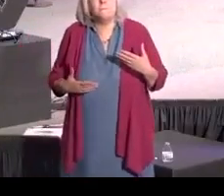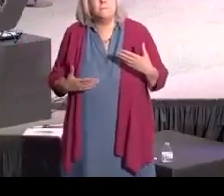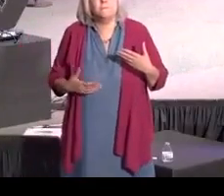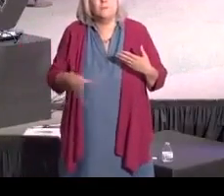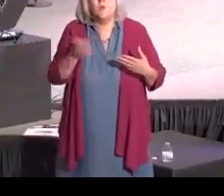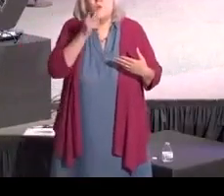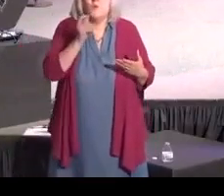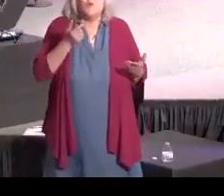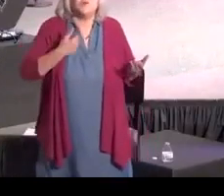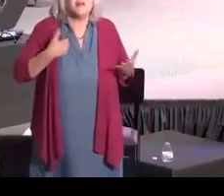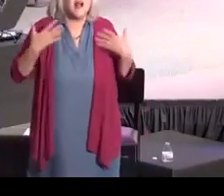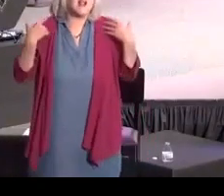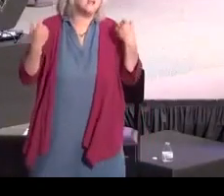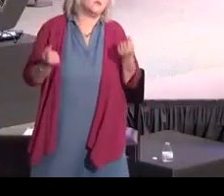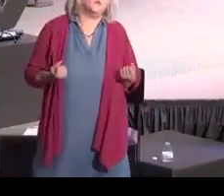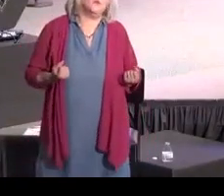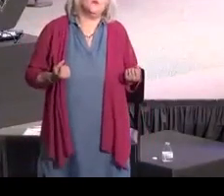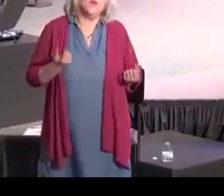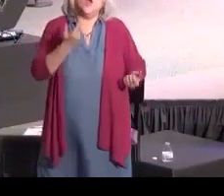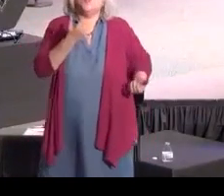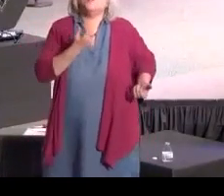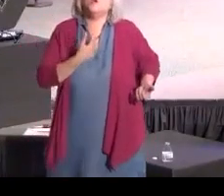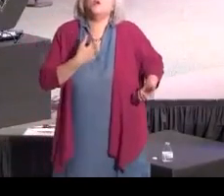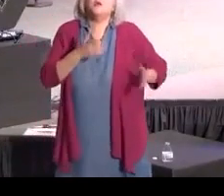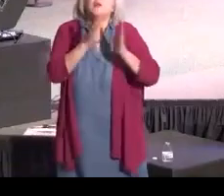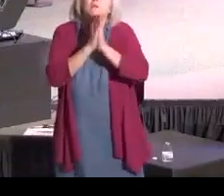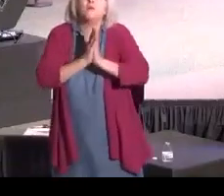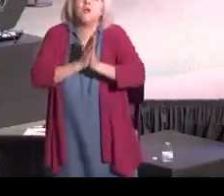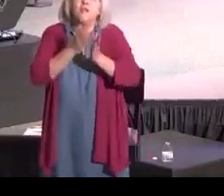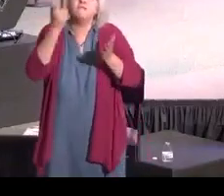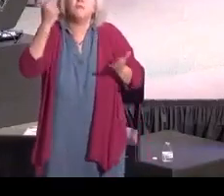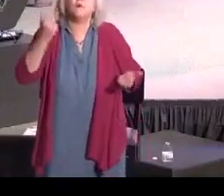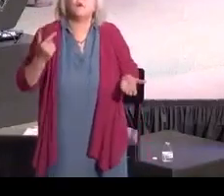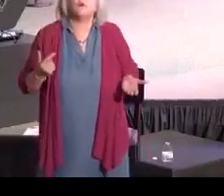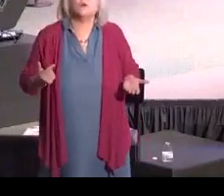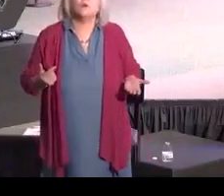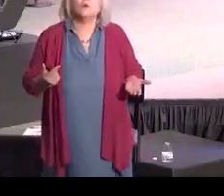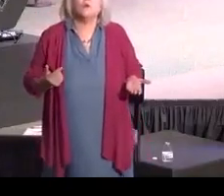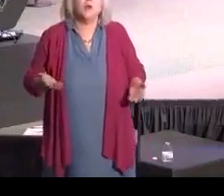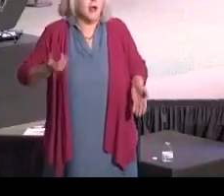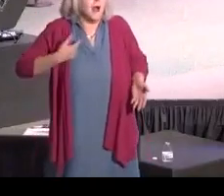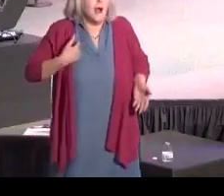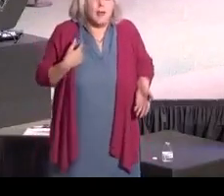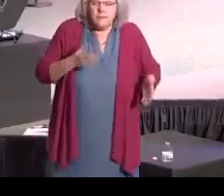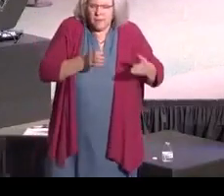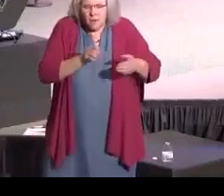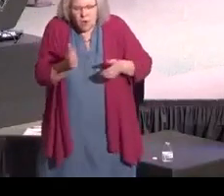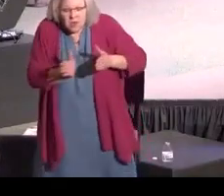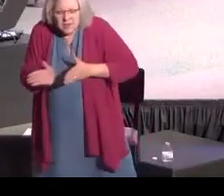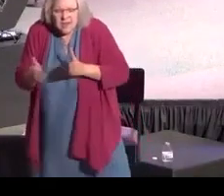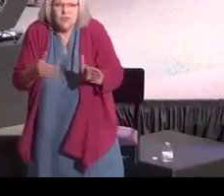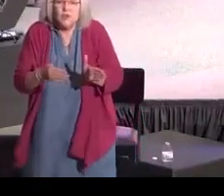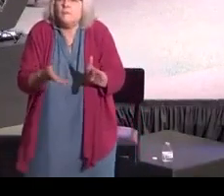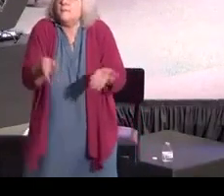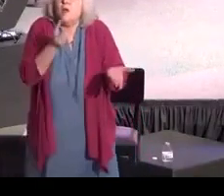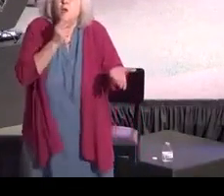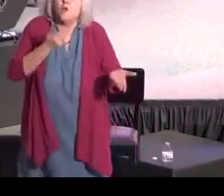who can I heal? Who can I pray for? I may be on a detour, but who can I pray